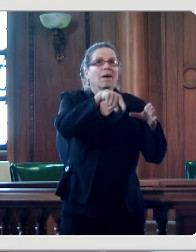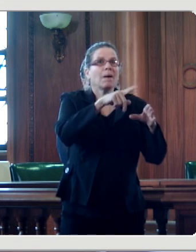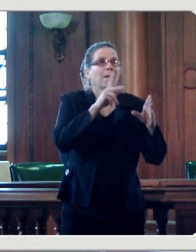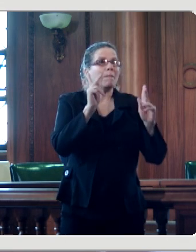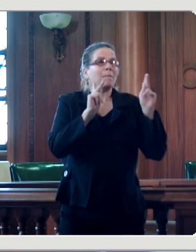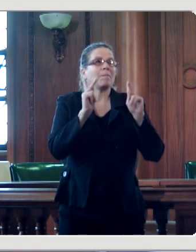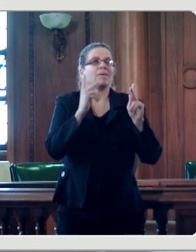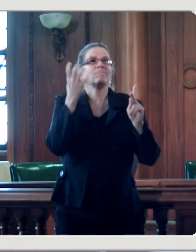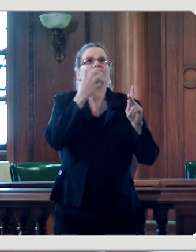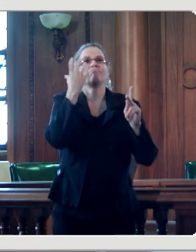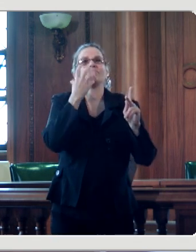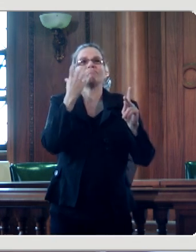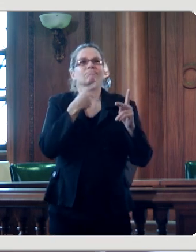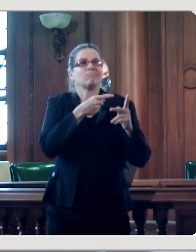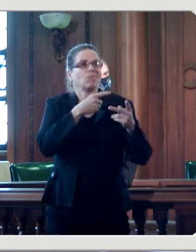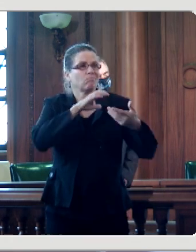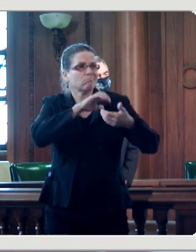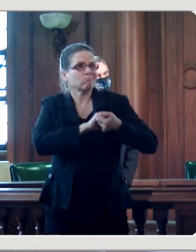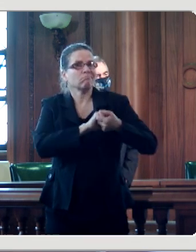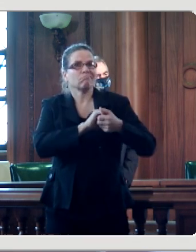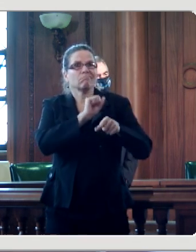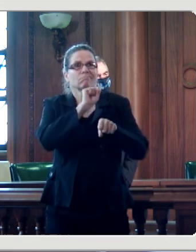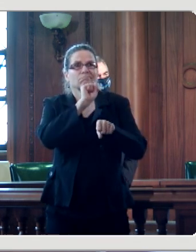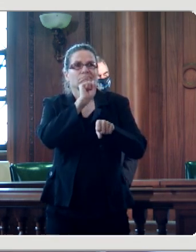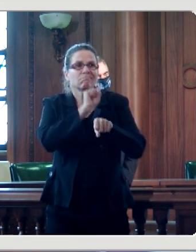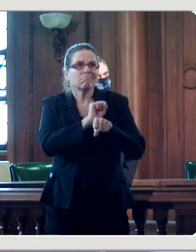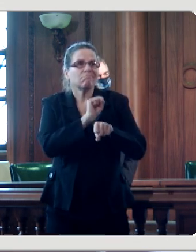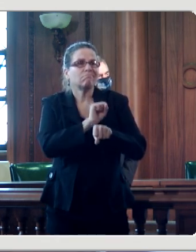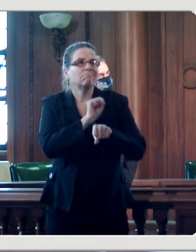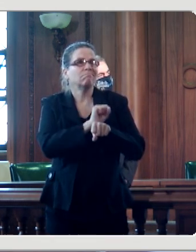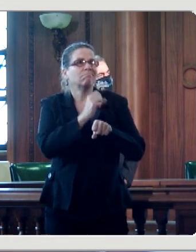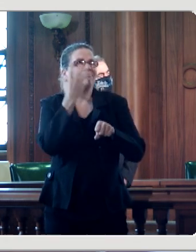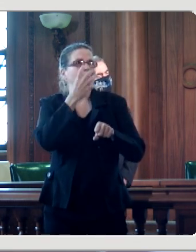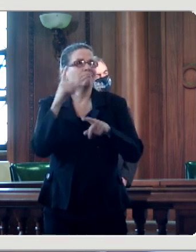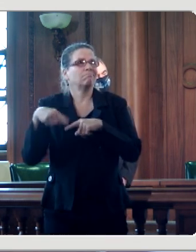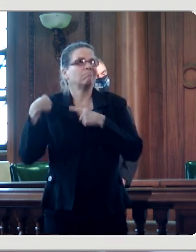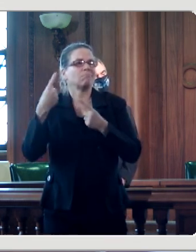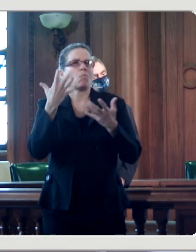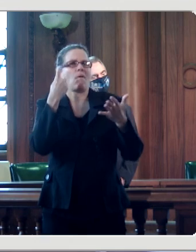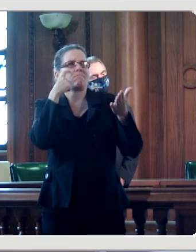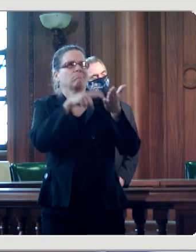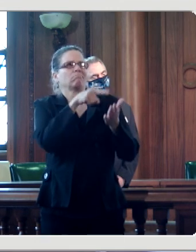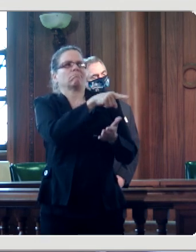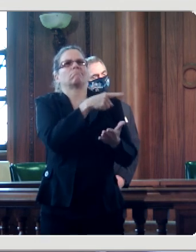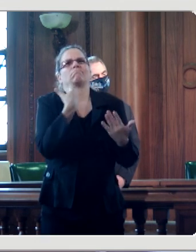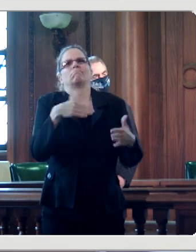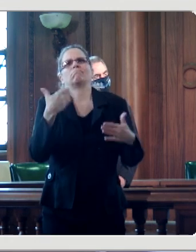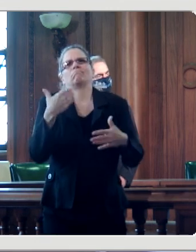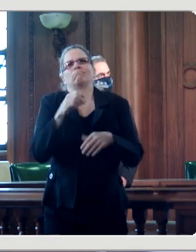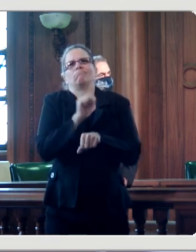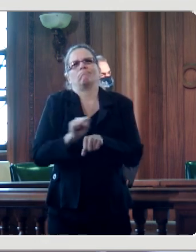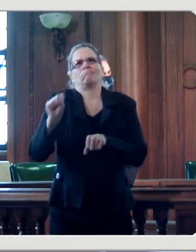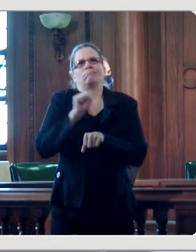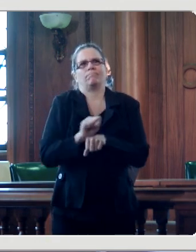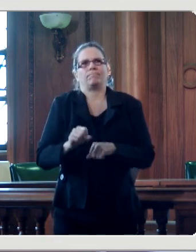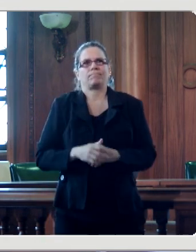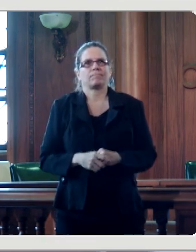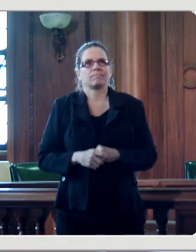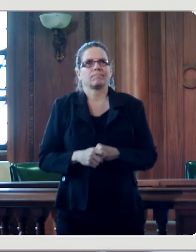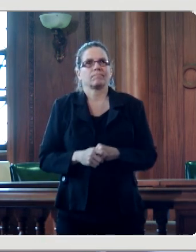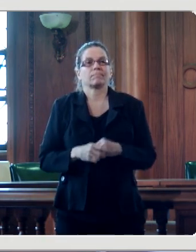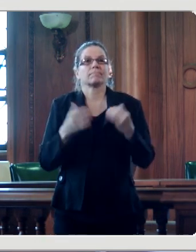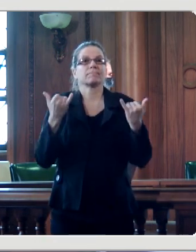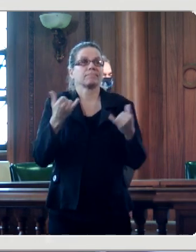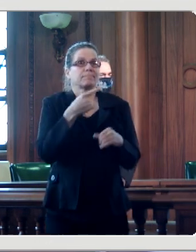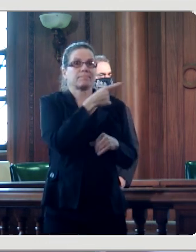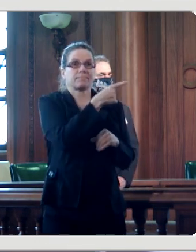are, again, grateful to them. I'm going to go over quickly the data that's up on the board. You have